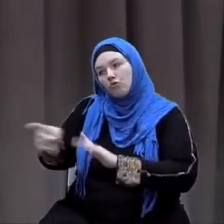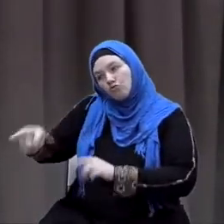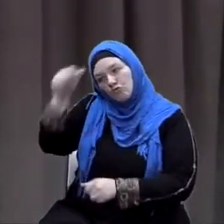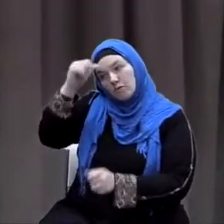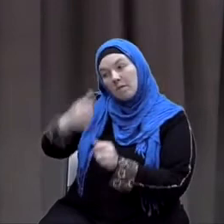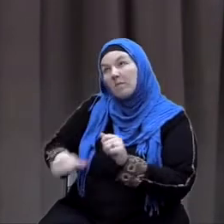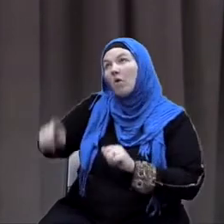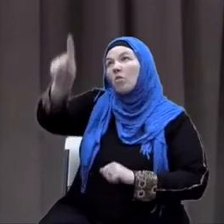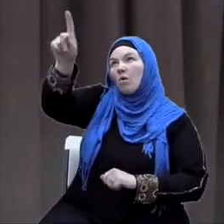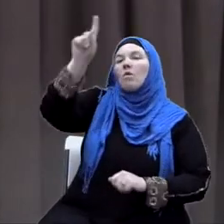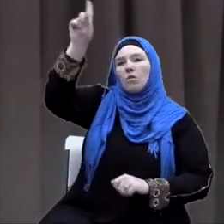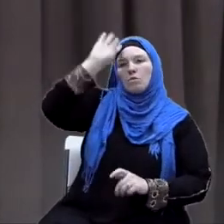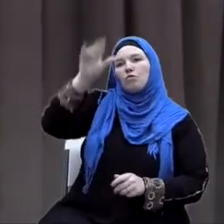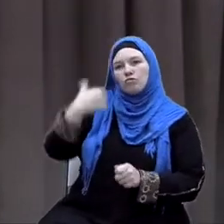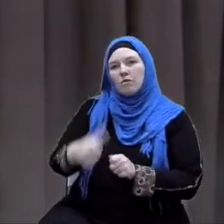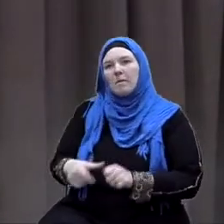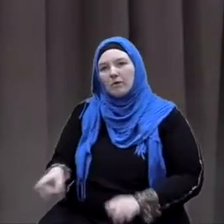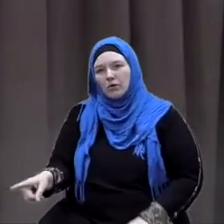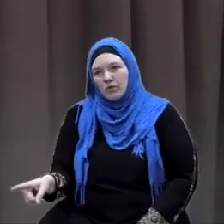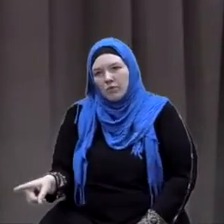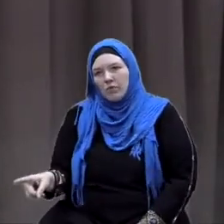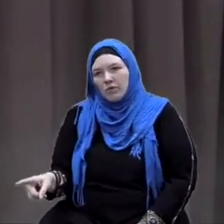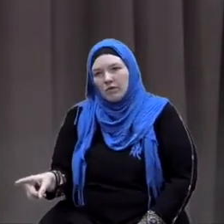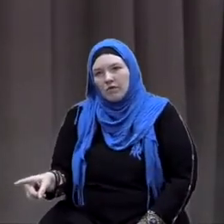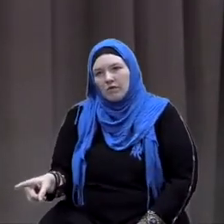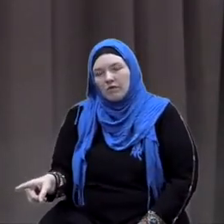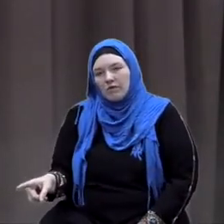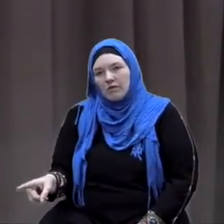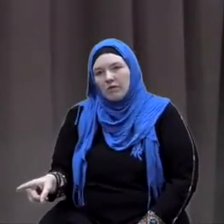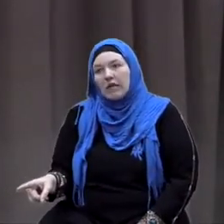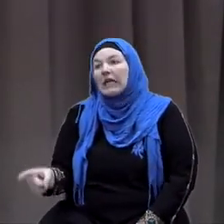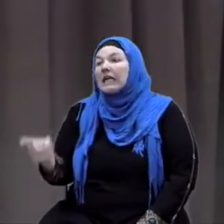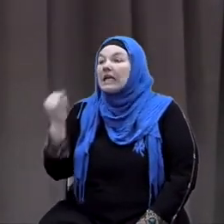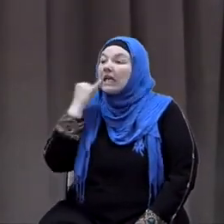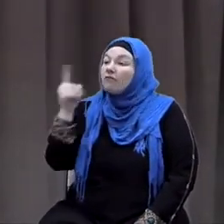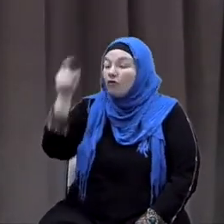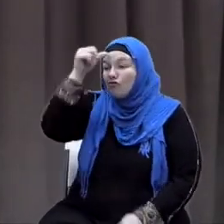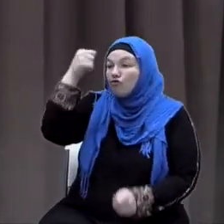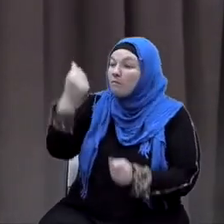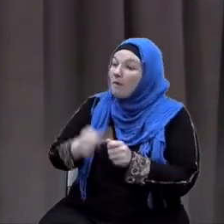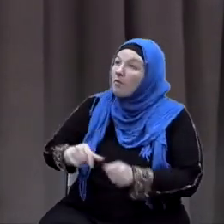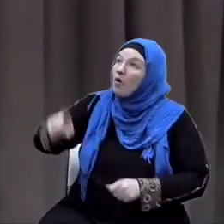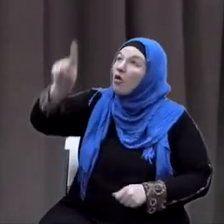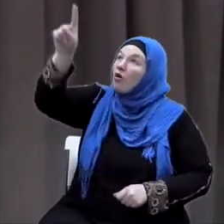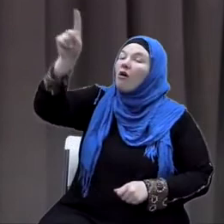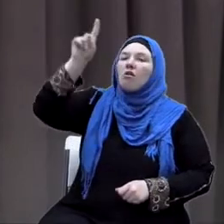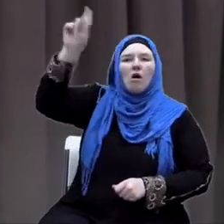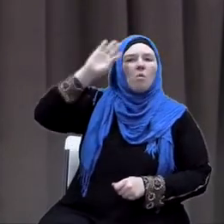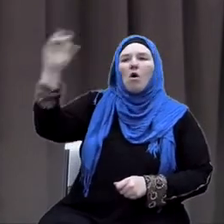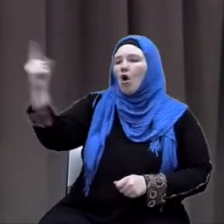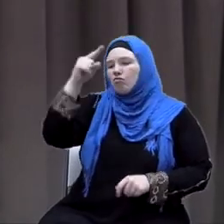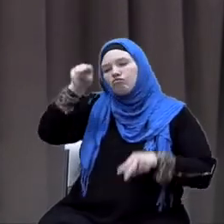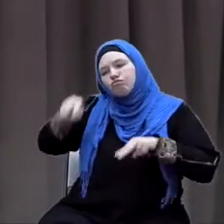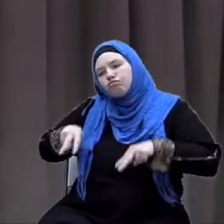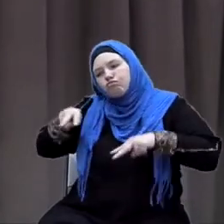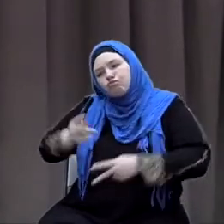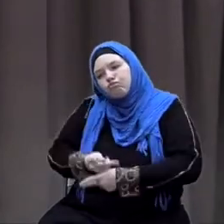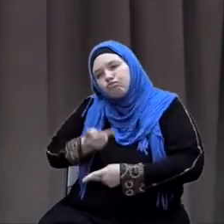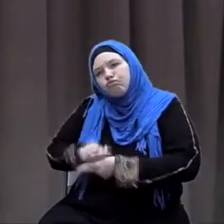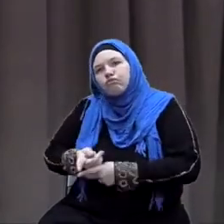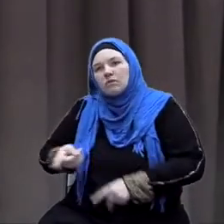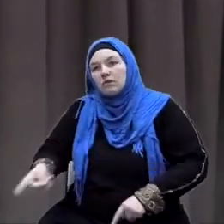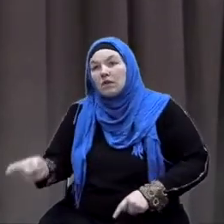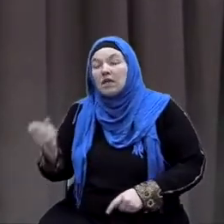tajidhu tijahak. Keep Allah so that you will find Him always looking after you and waiting for